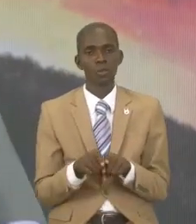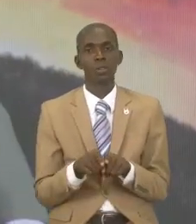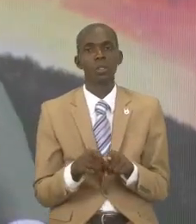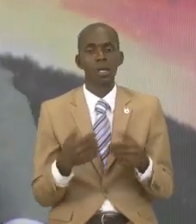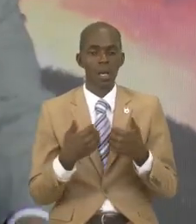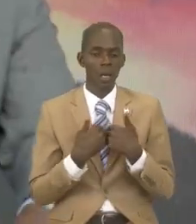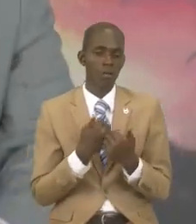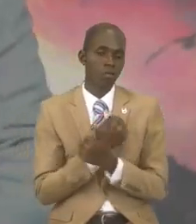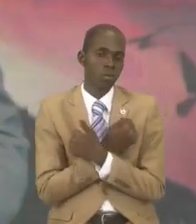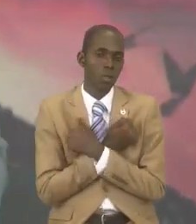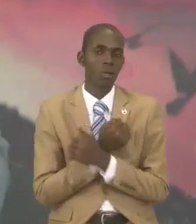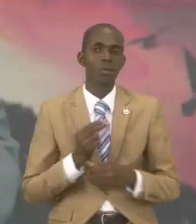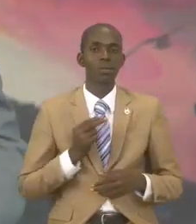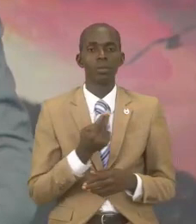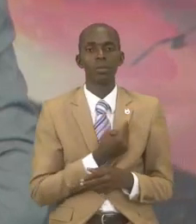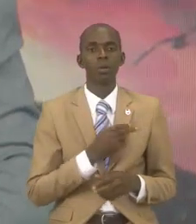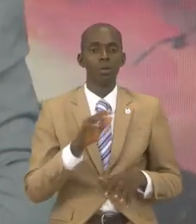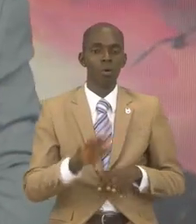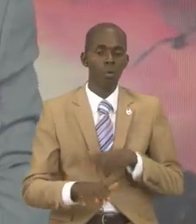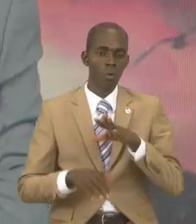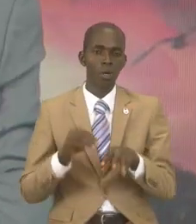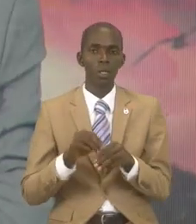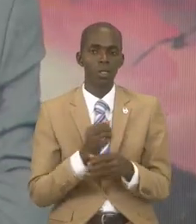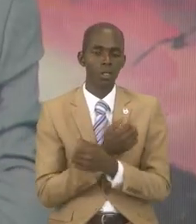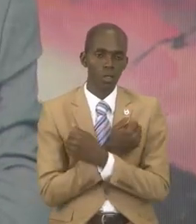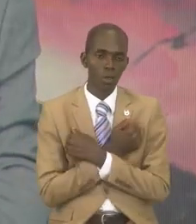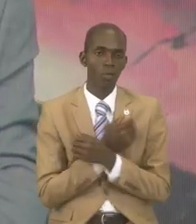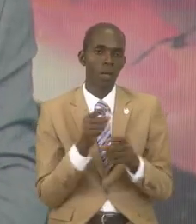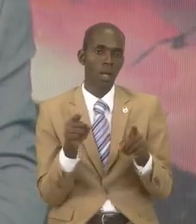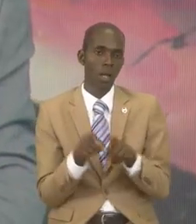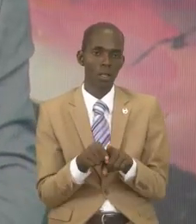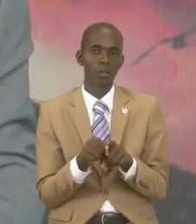loved us. Walk in love as Christ